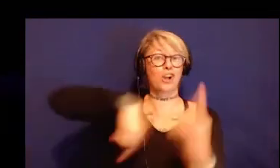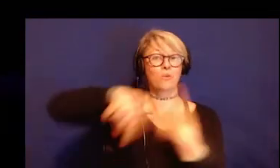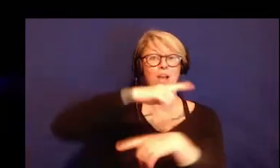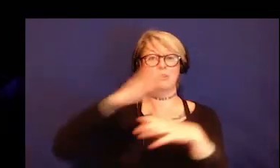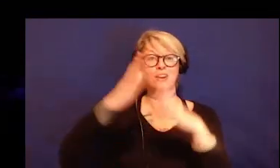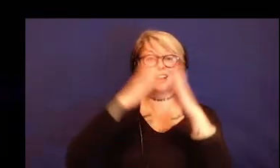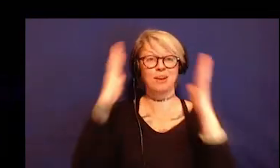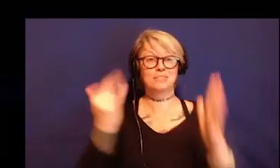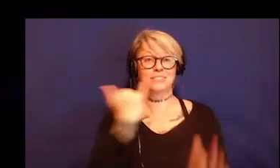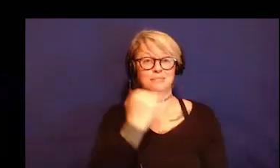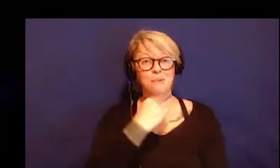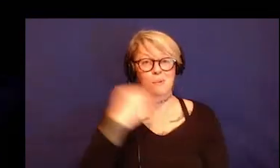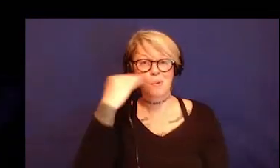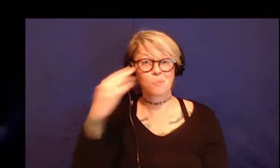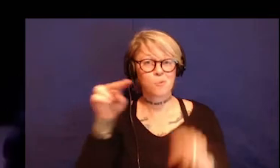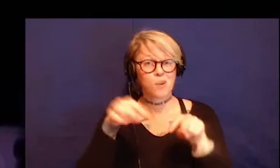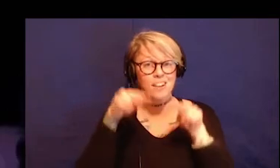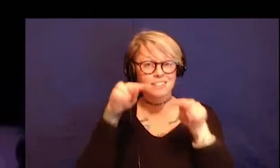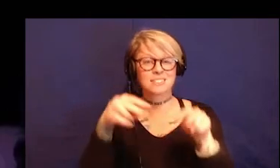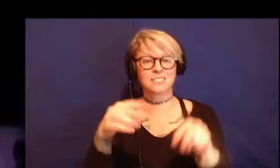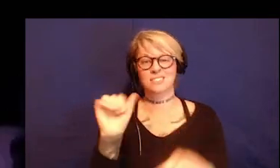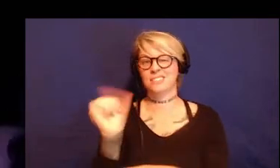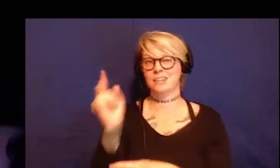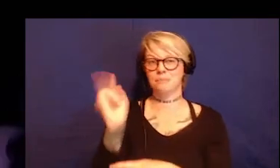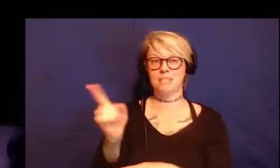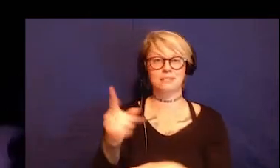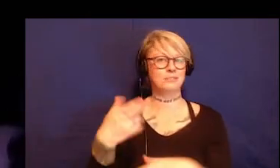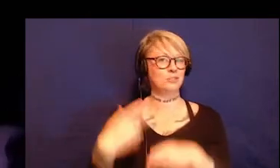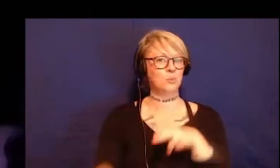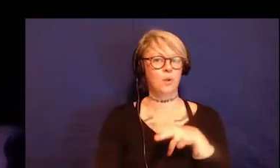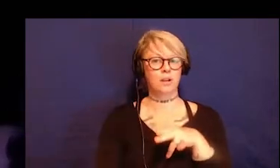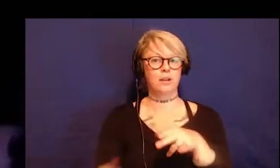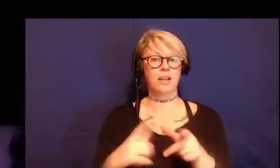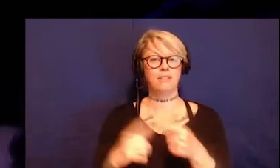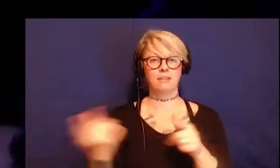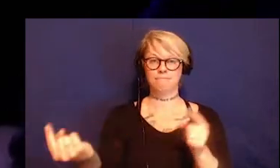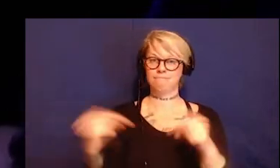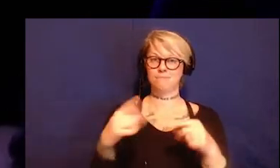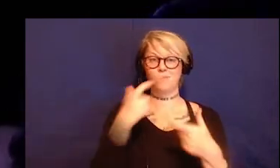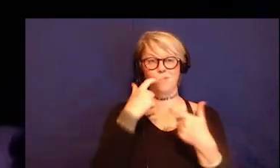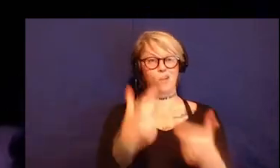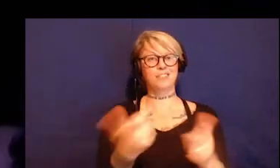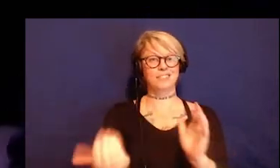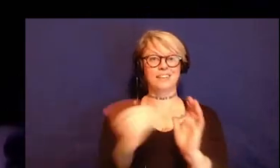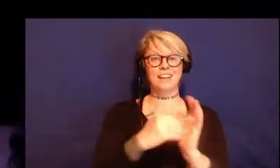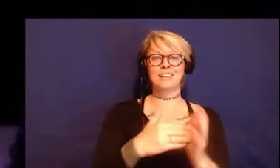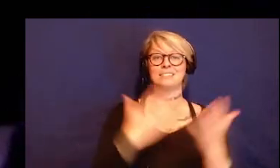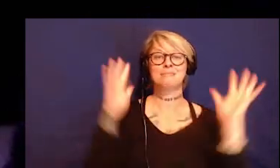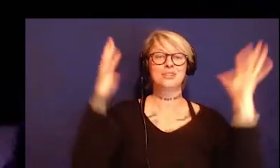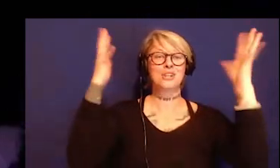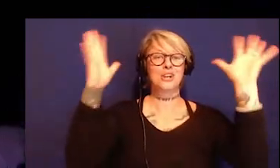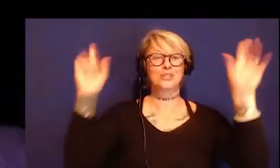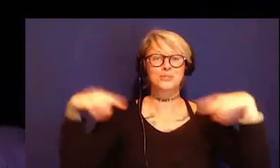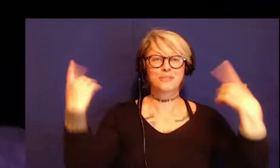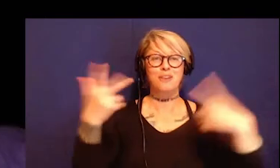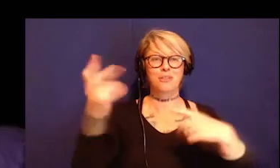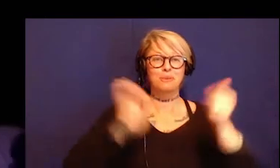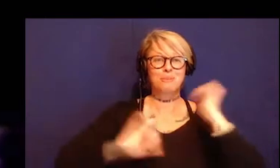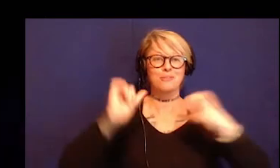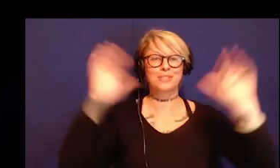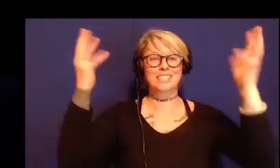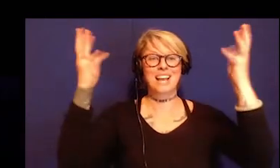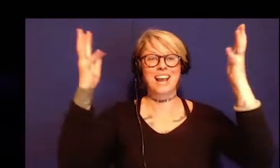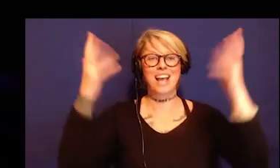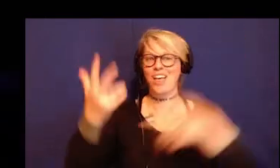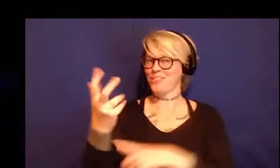cat. We'll be back in 10 minutes. It's a quickie. And then we'll see you then. Give it up for all the 3 we've seen so far. 3